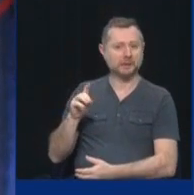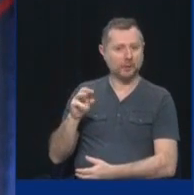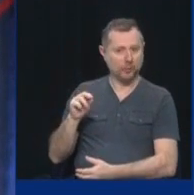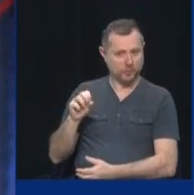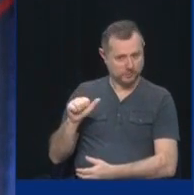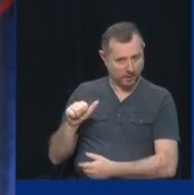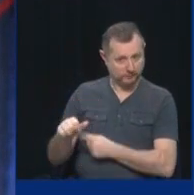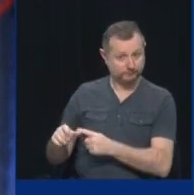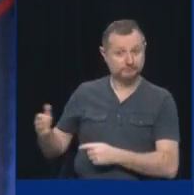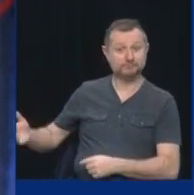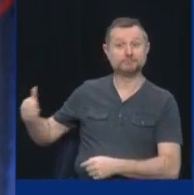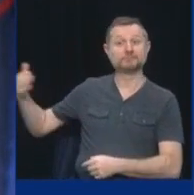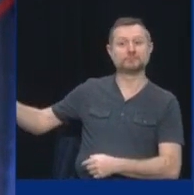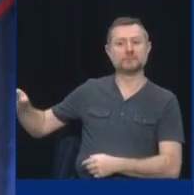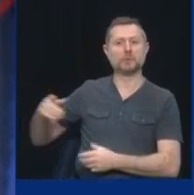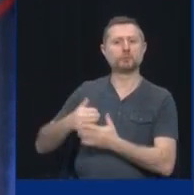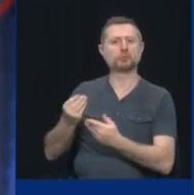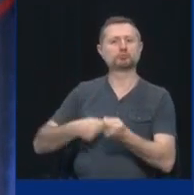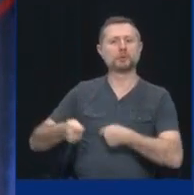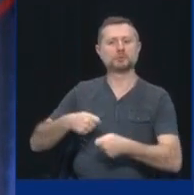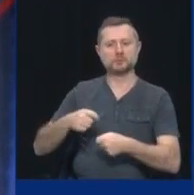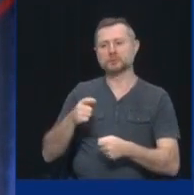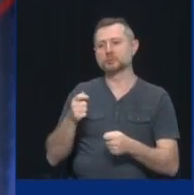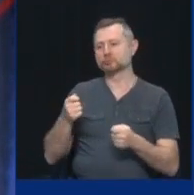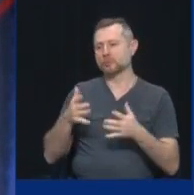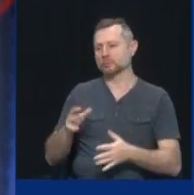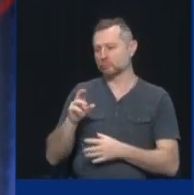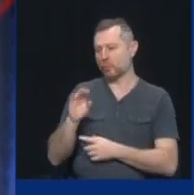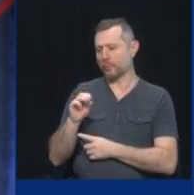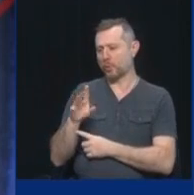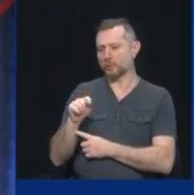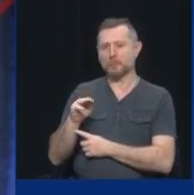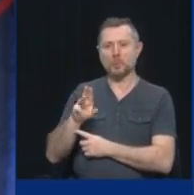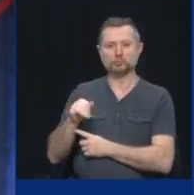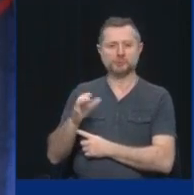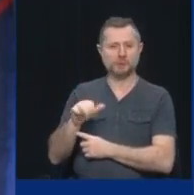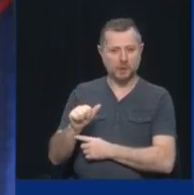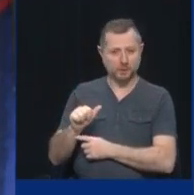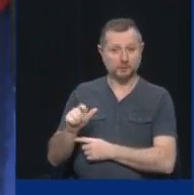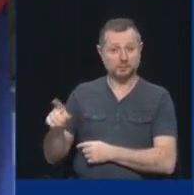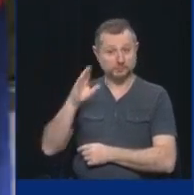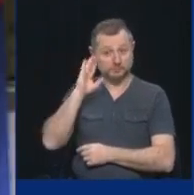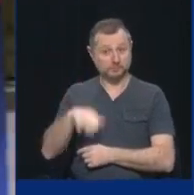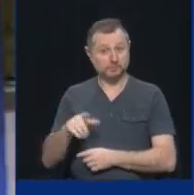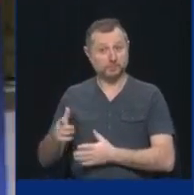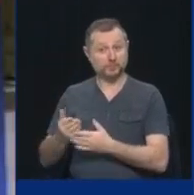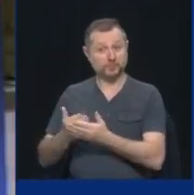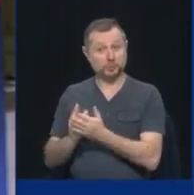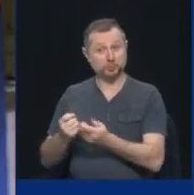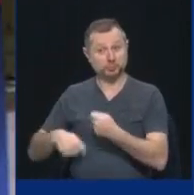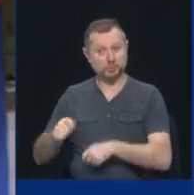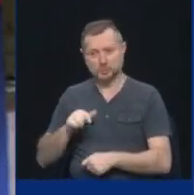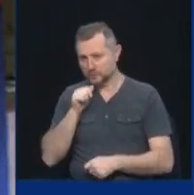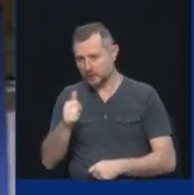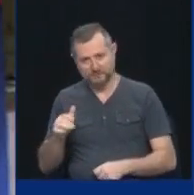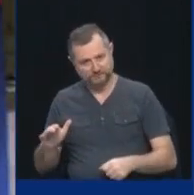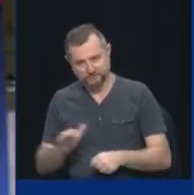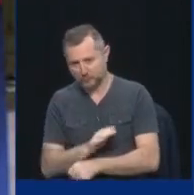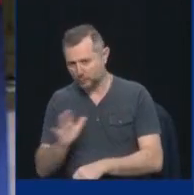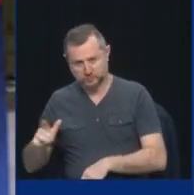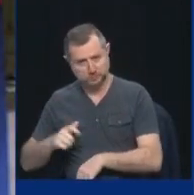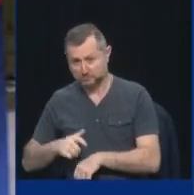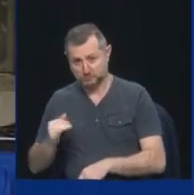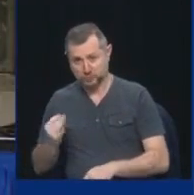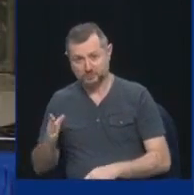Budget Director Robert Mojica. And since being Budget Director is not really a full-time job, it's basically one day a week, he's